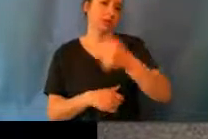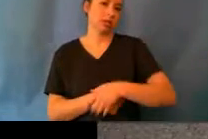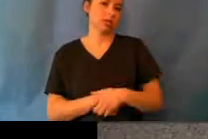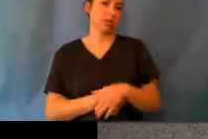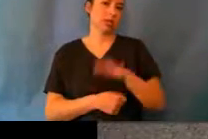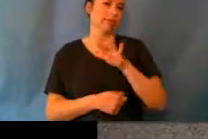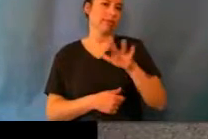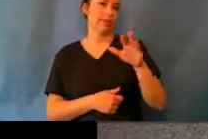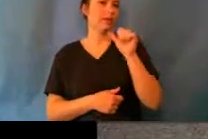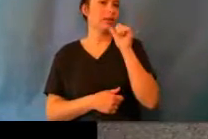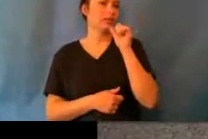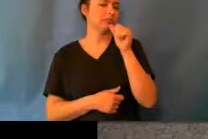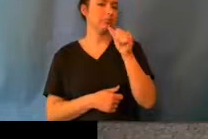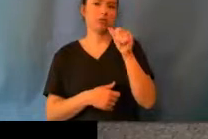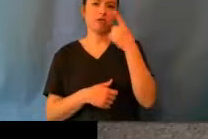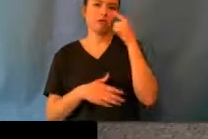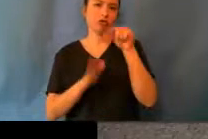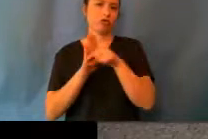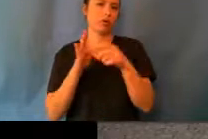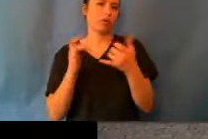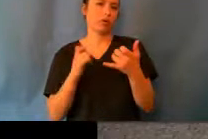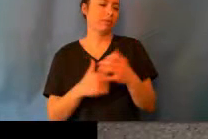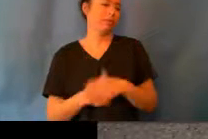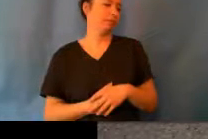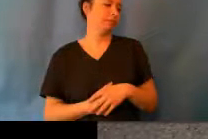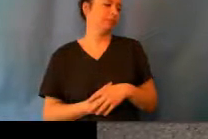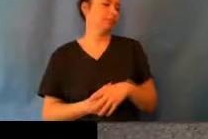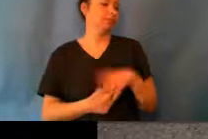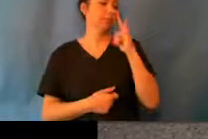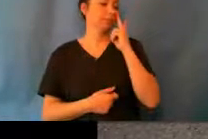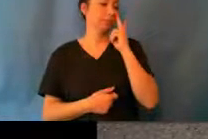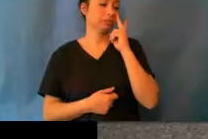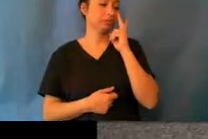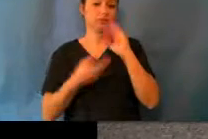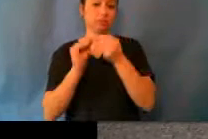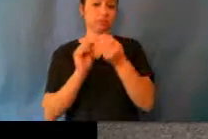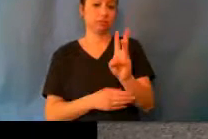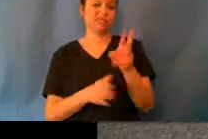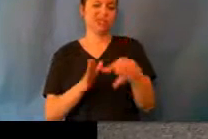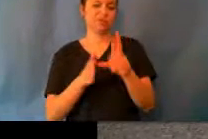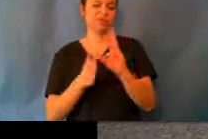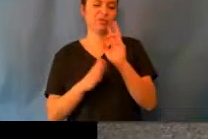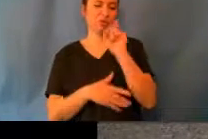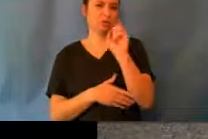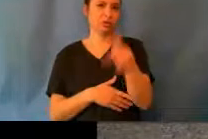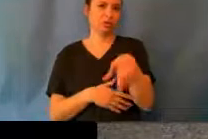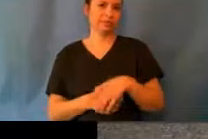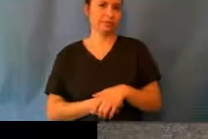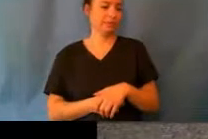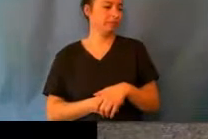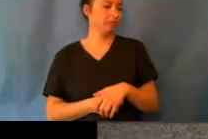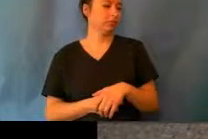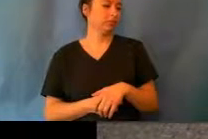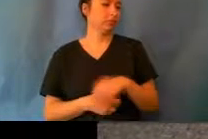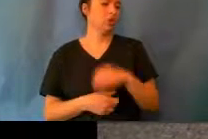Spelling is not for a grade right now. All right, let's look at number 6. This is a review question. It